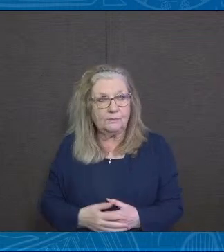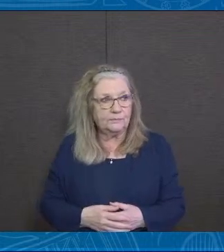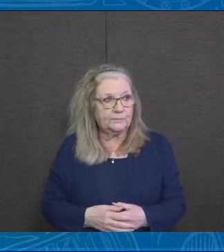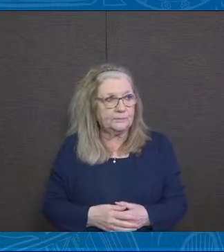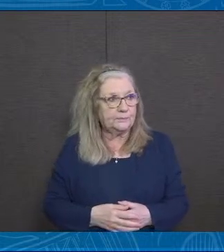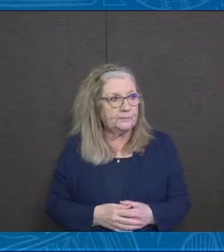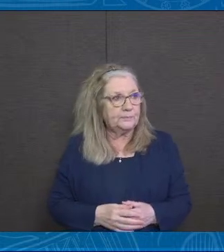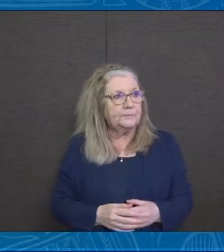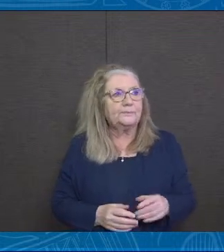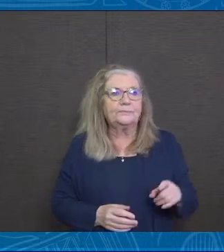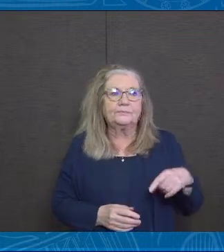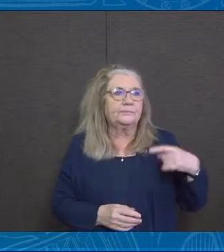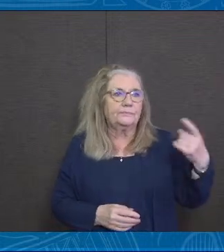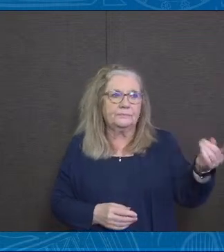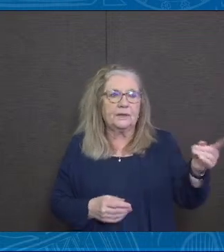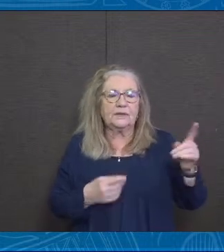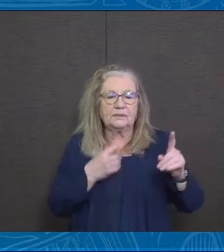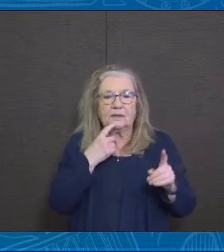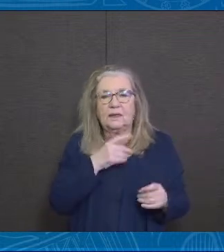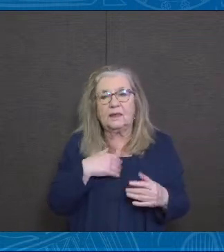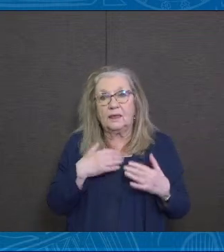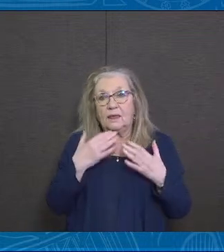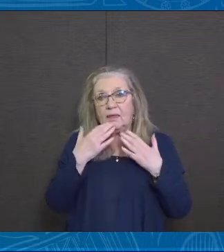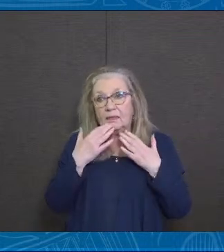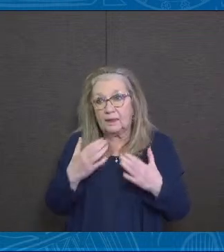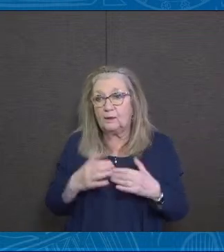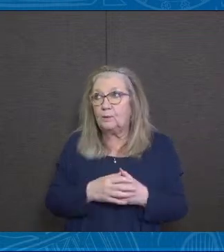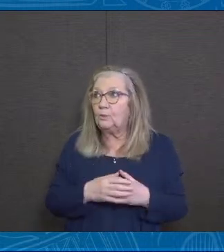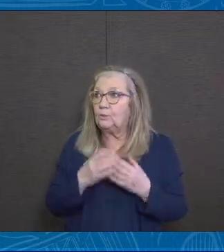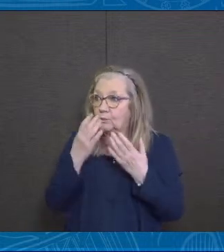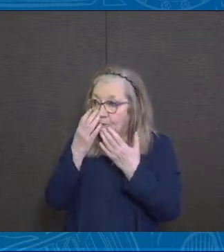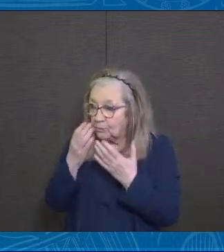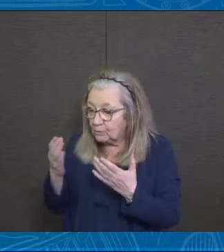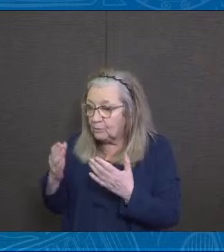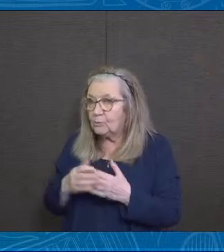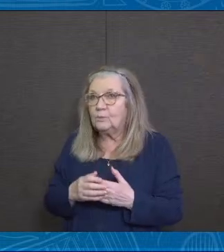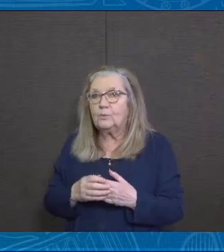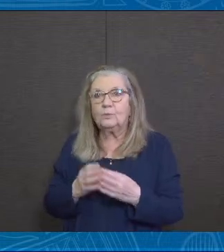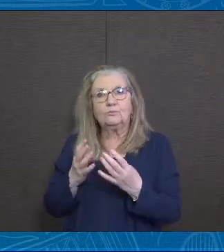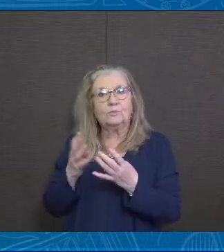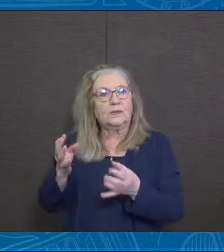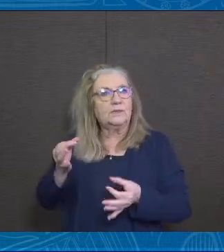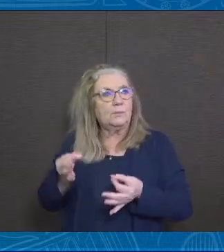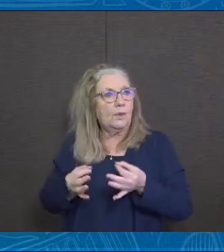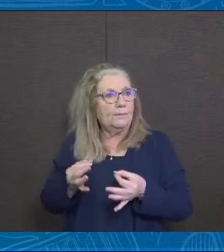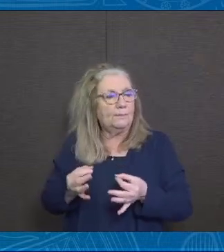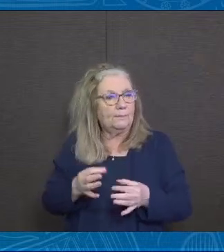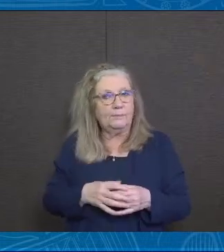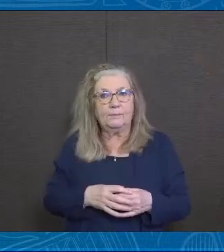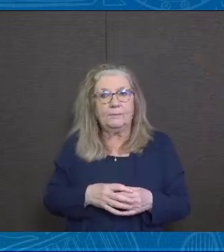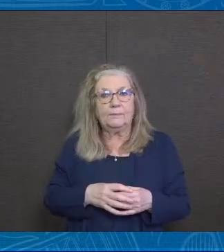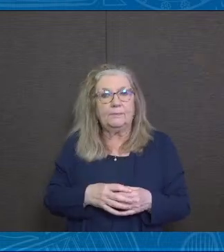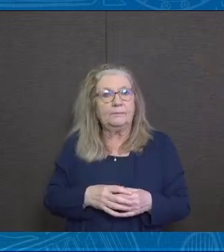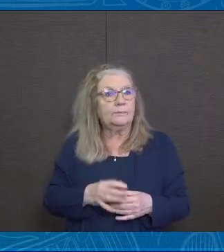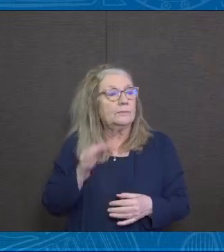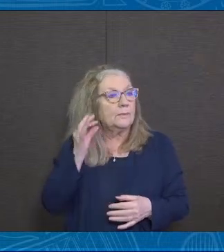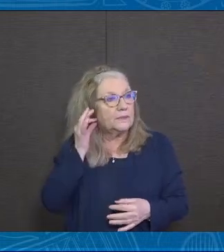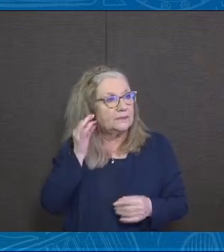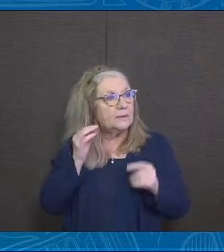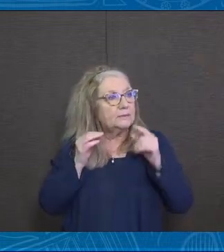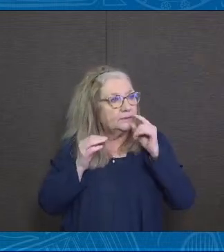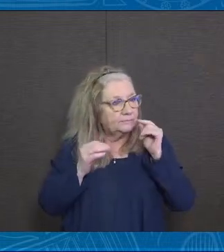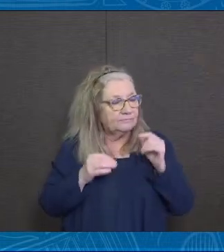Thank you, Carlos. Excellencies, members of Diplomatic Corps, distinguished guests, ladies and gentlemen, Bula Vinaka, and a